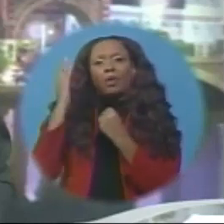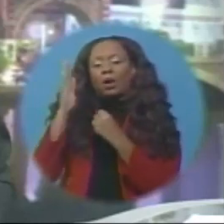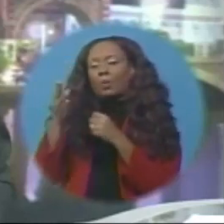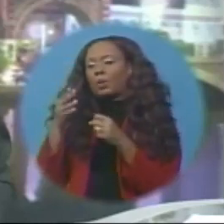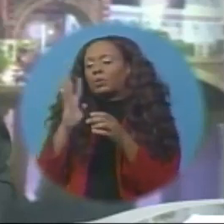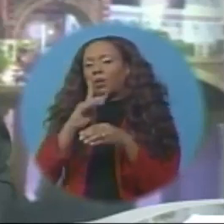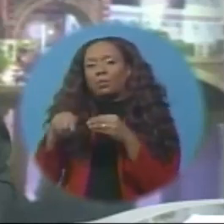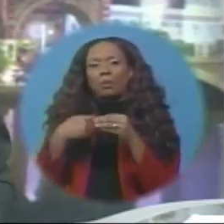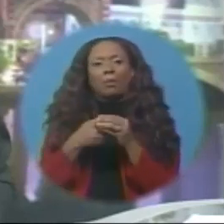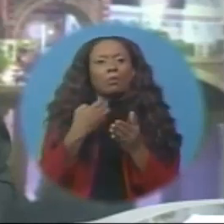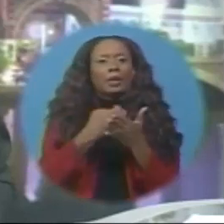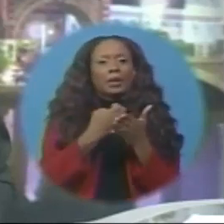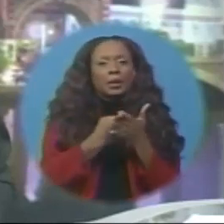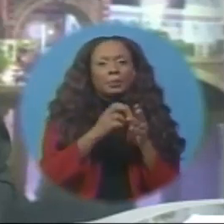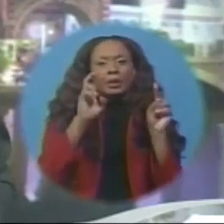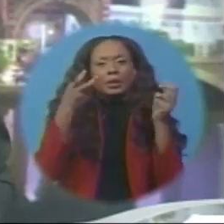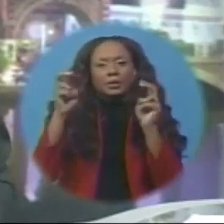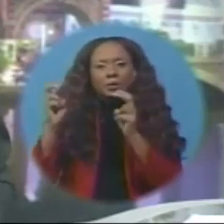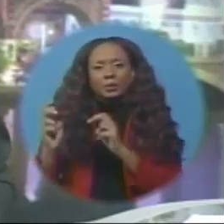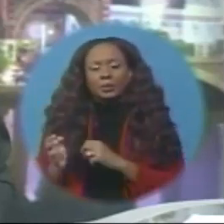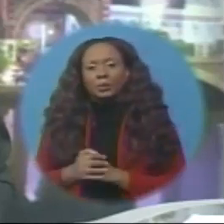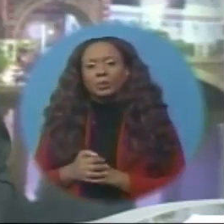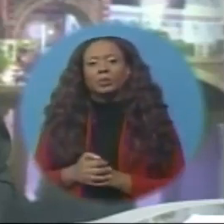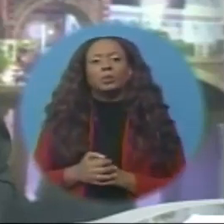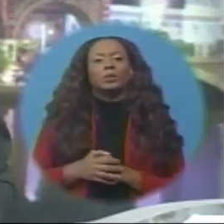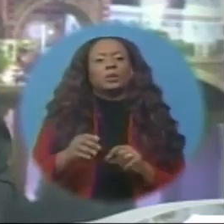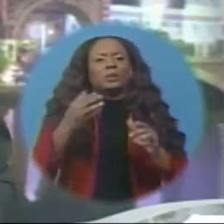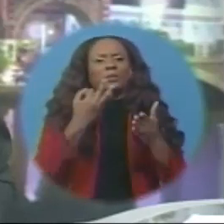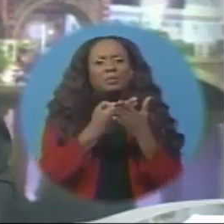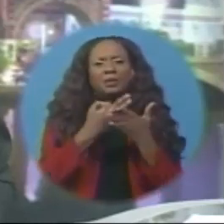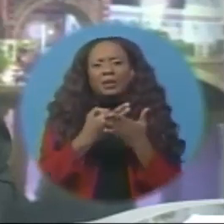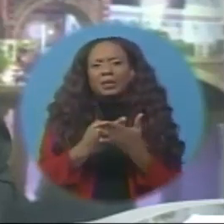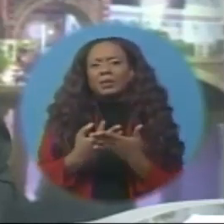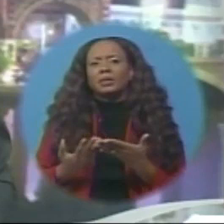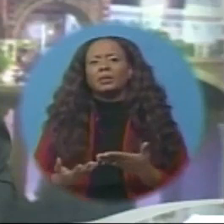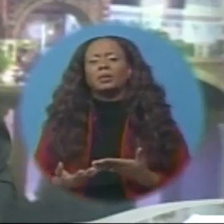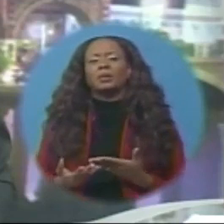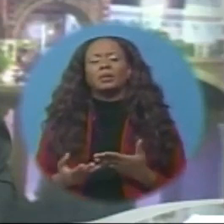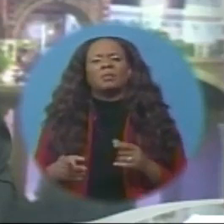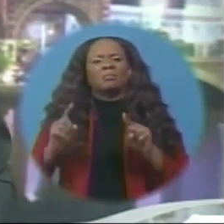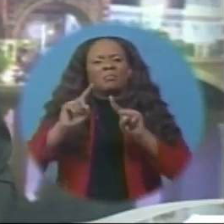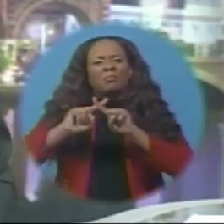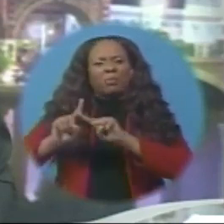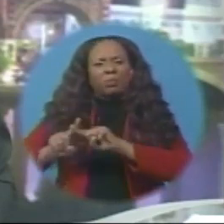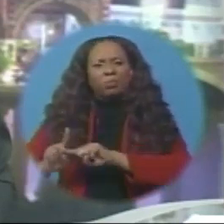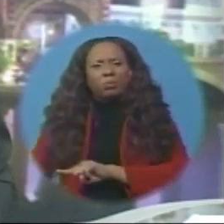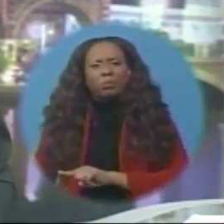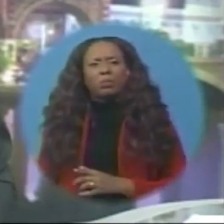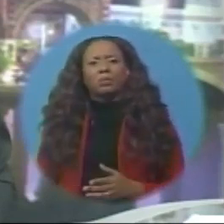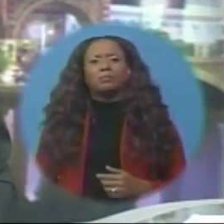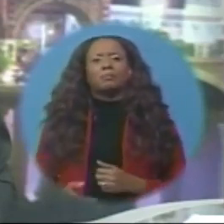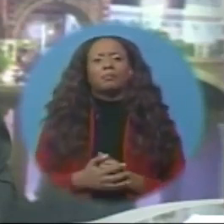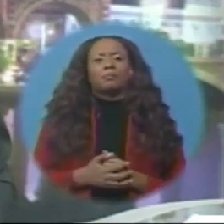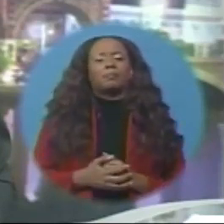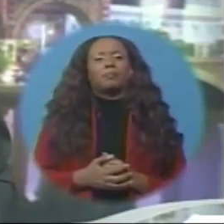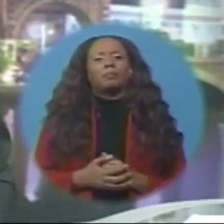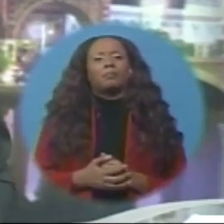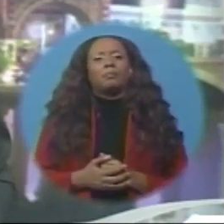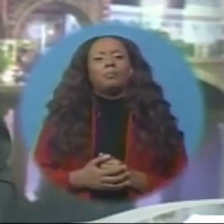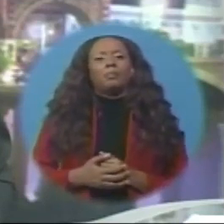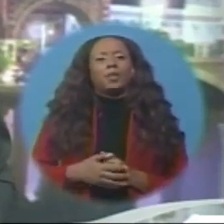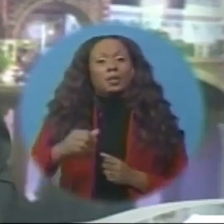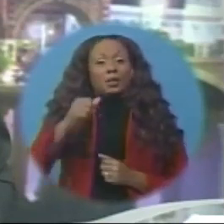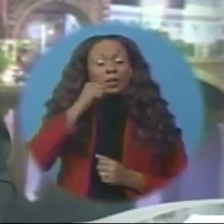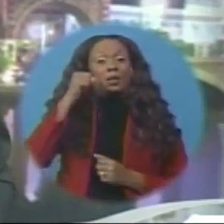use of GDP per capita to graduate CARICOM member states from concessionary financing and preventing de-risking measures.